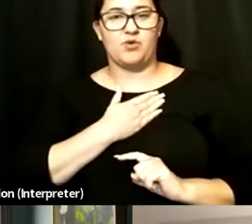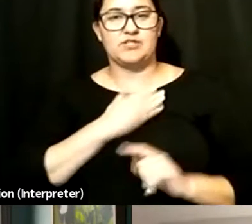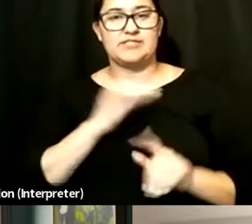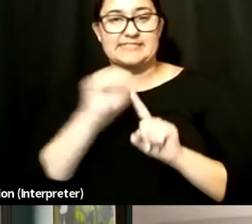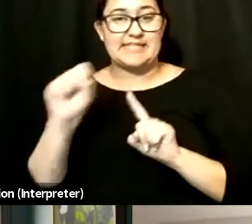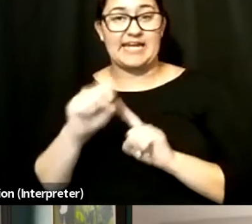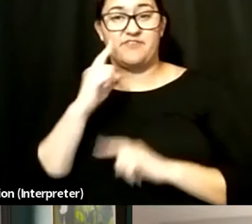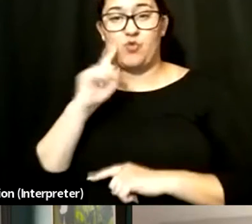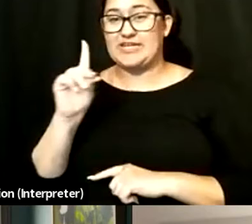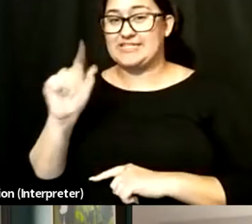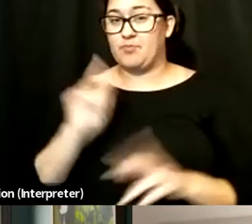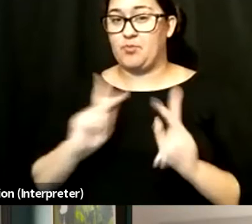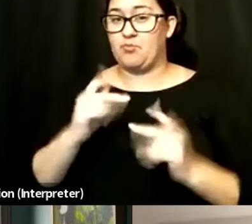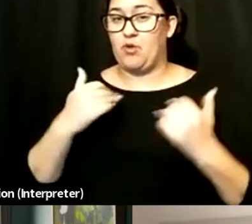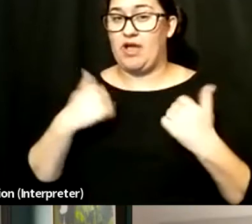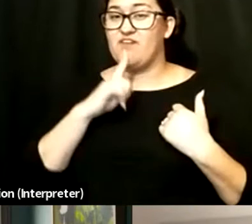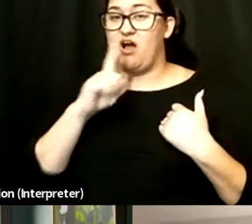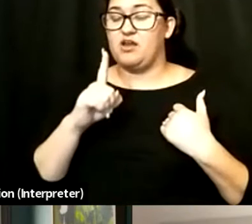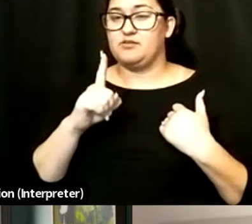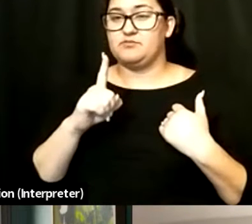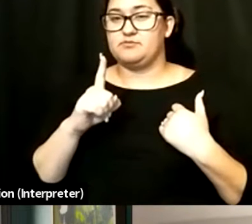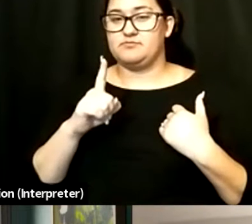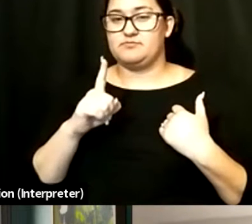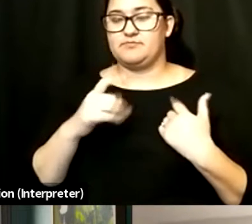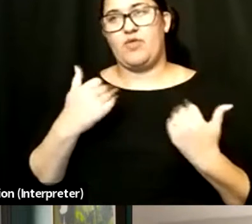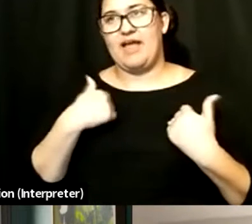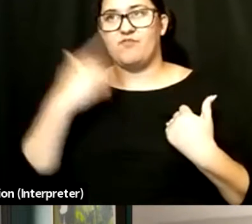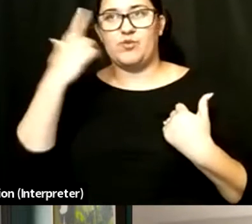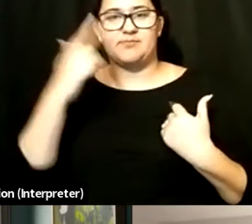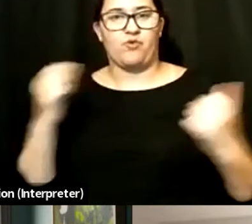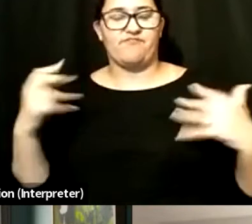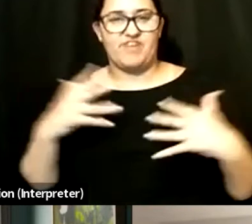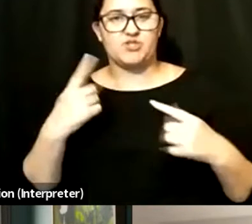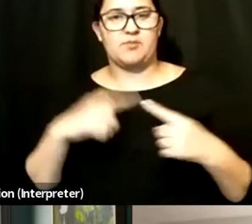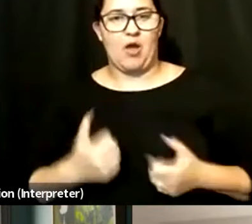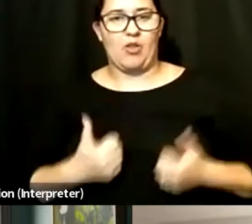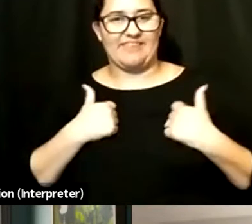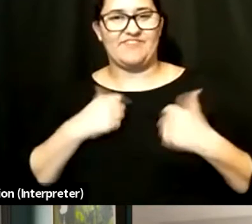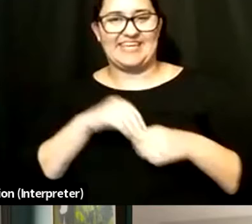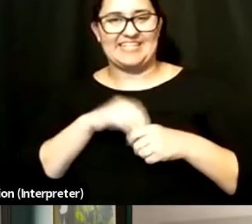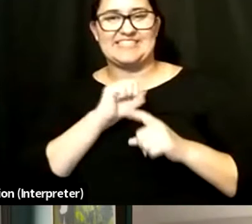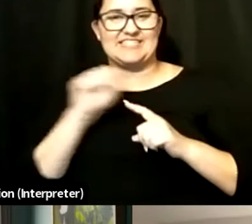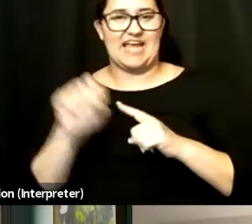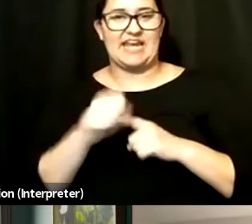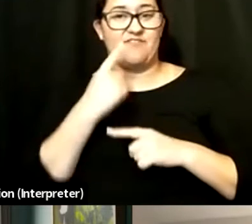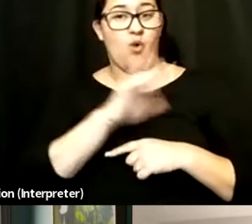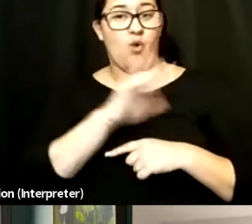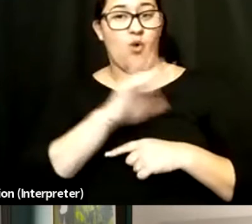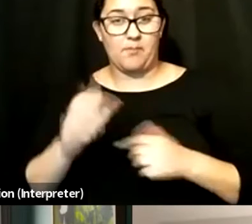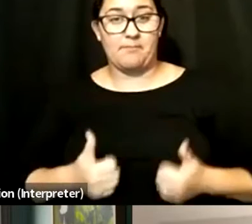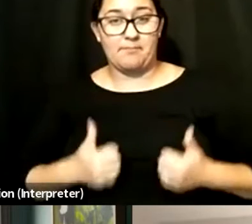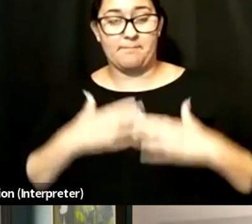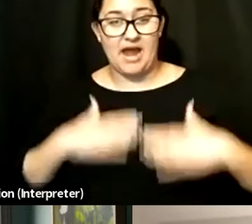people have reasonable have reasonable fears about living in society in the bodies that they have, due to